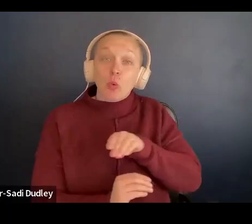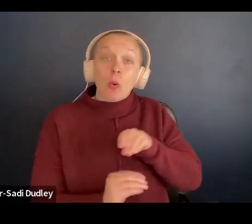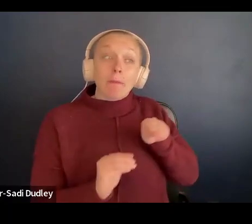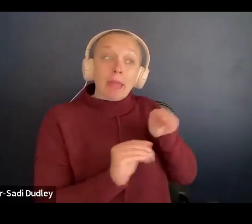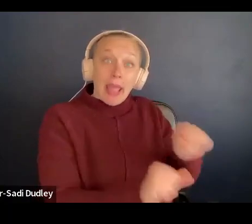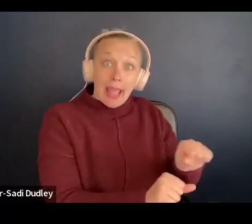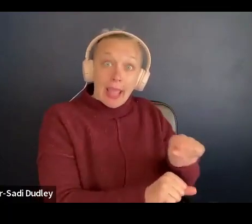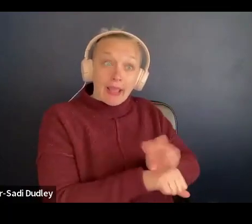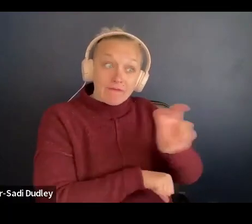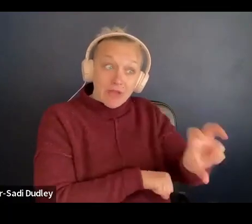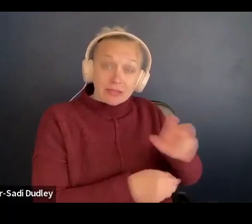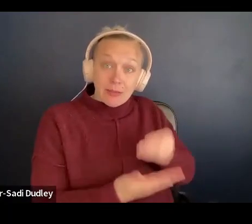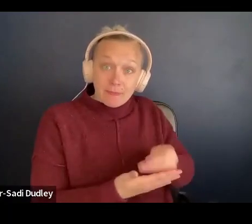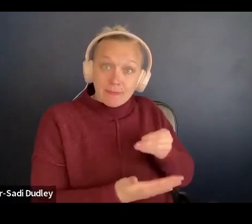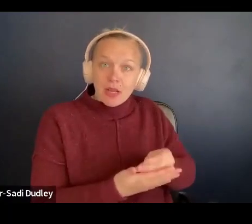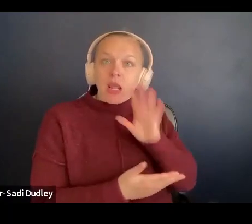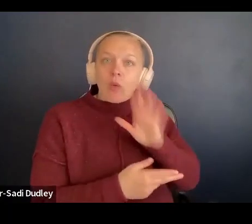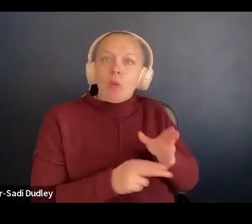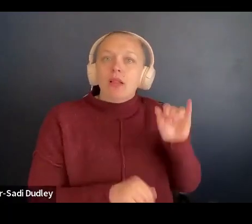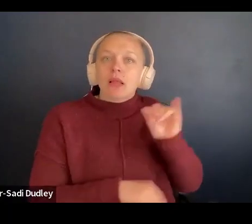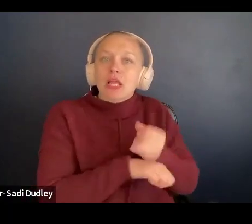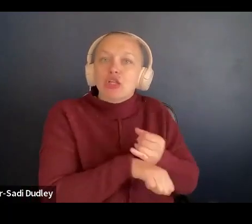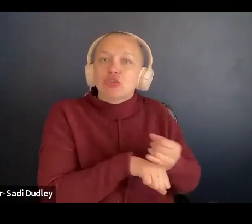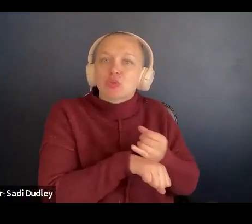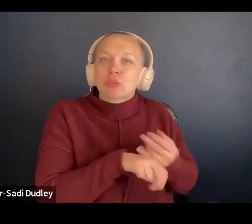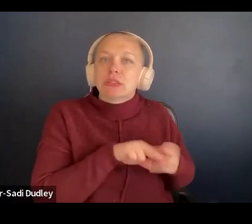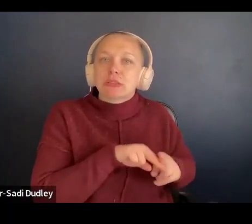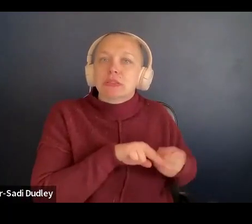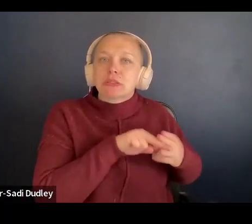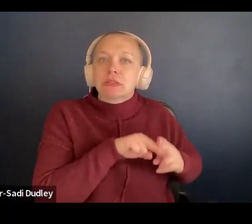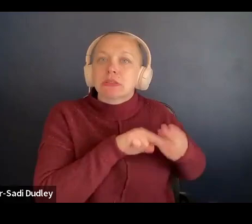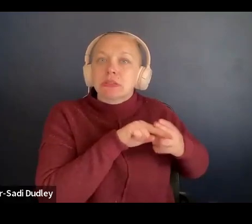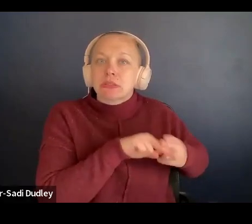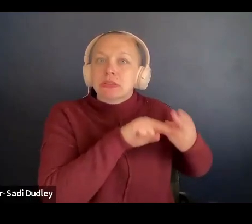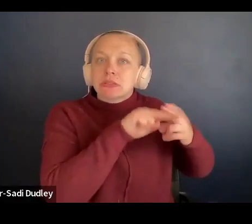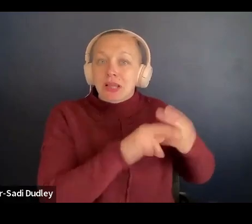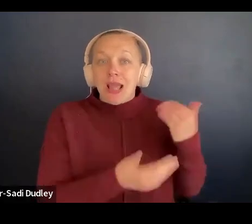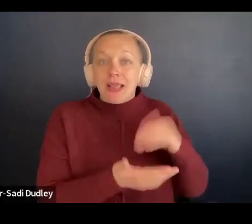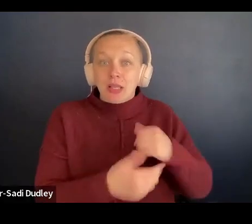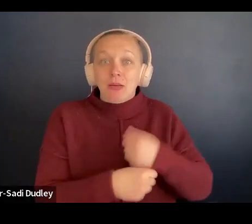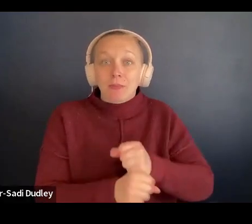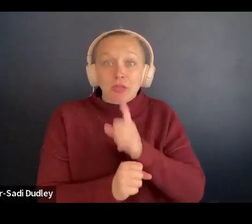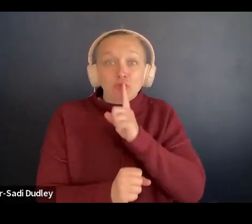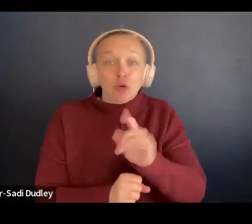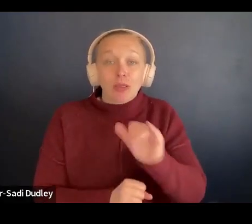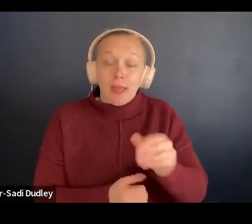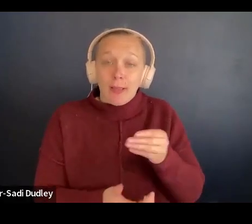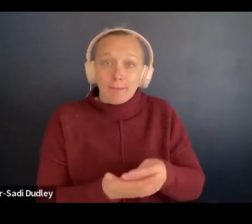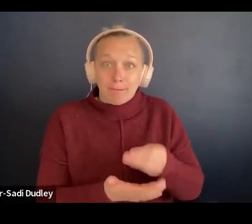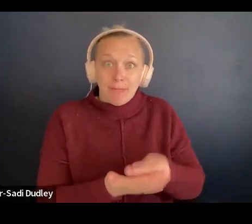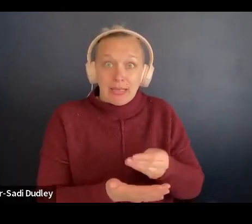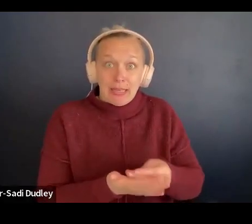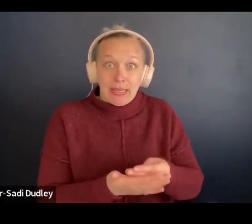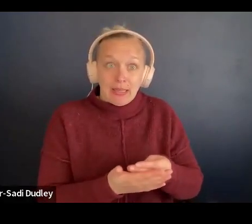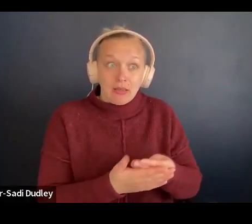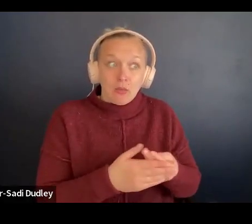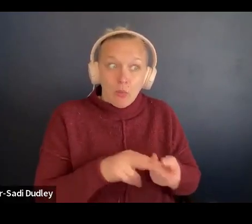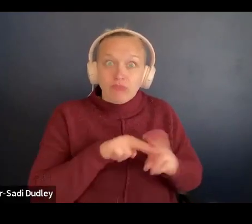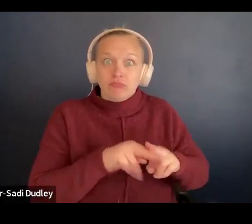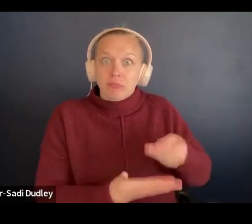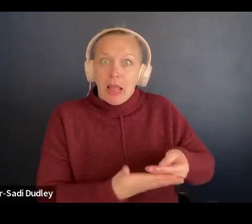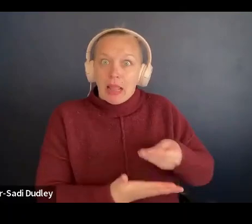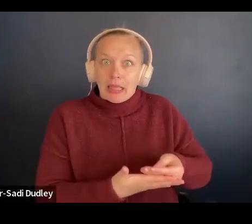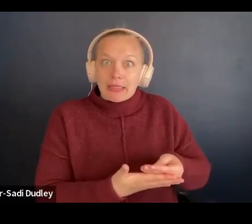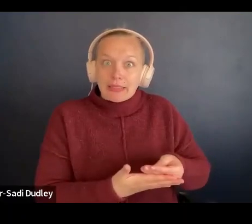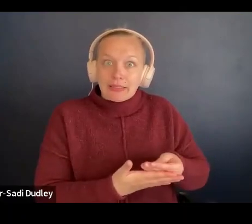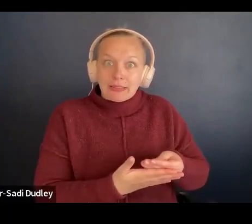we hope that the interest in this insurance policy is more than the rate of inflation, right? So the money will gain money. And